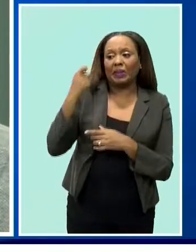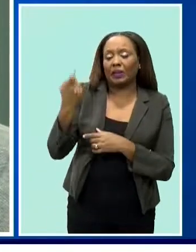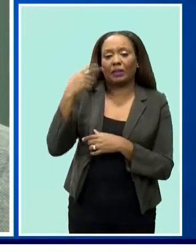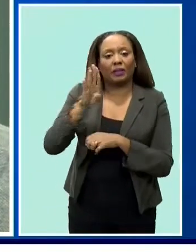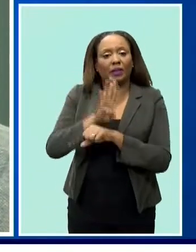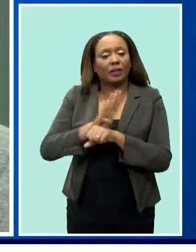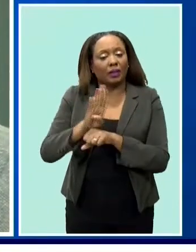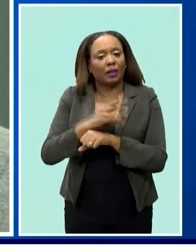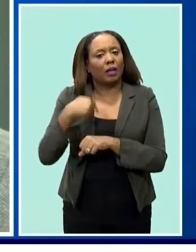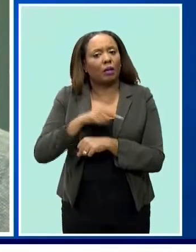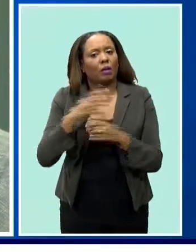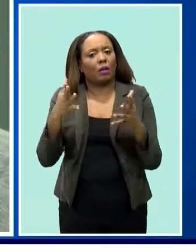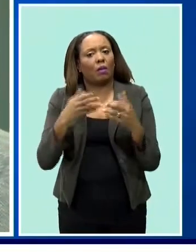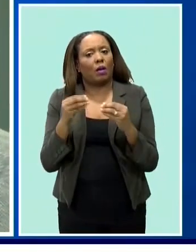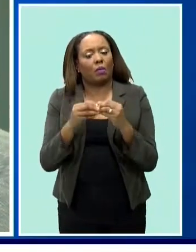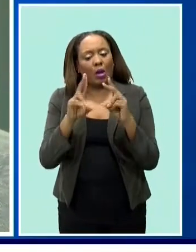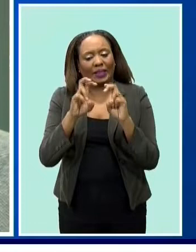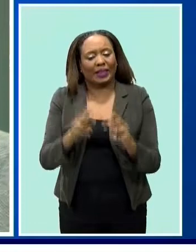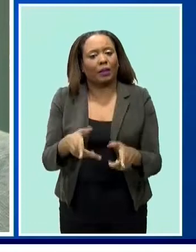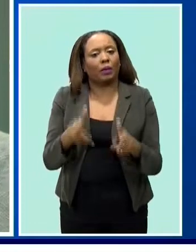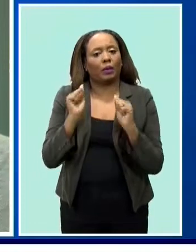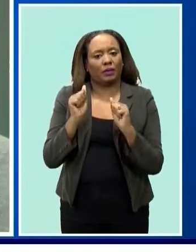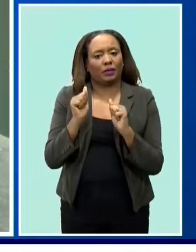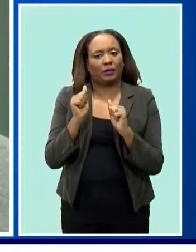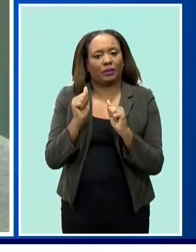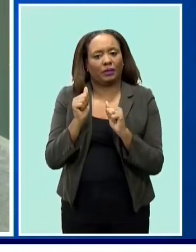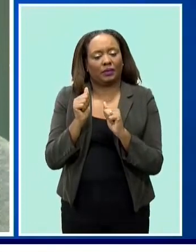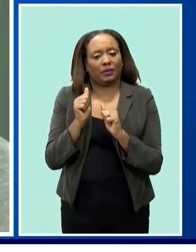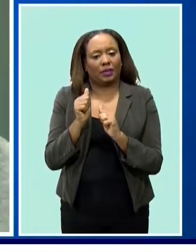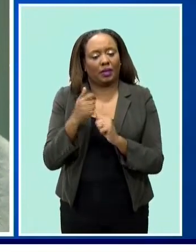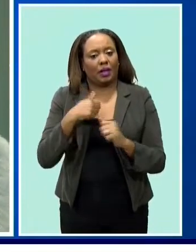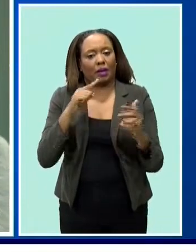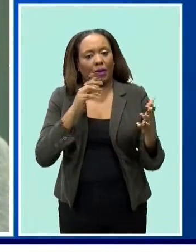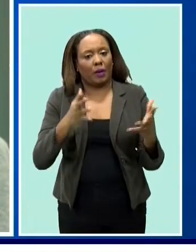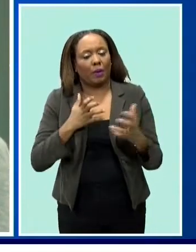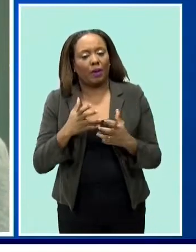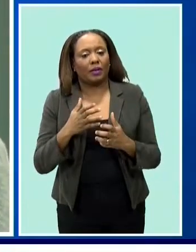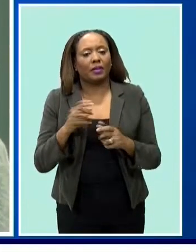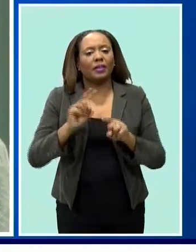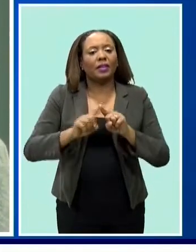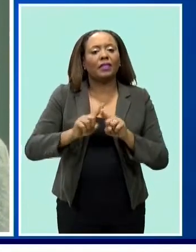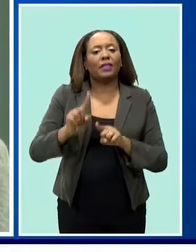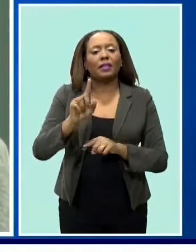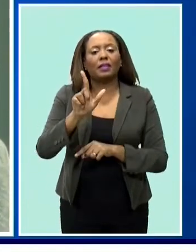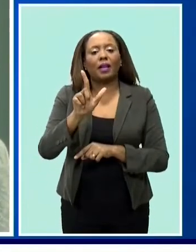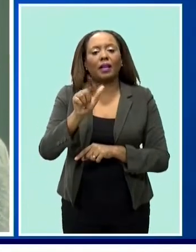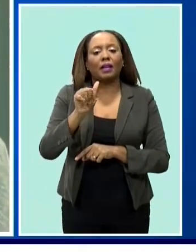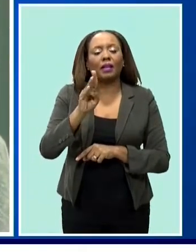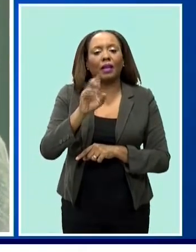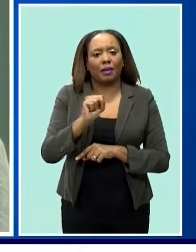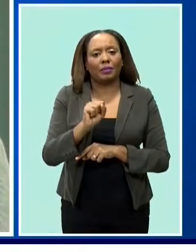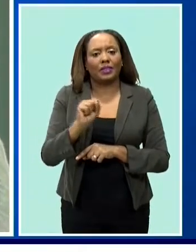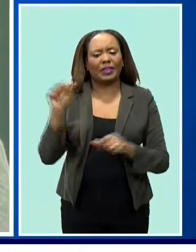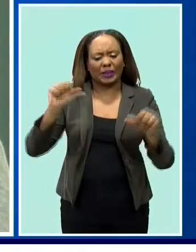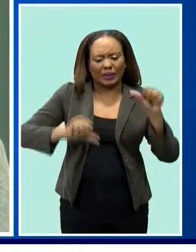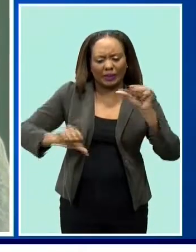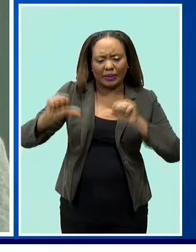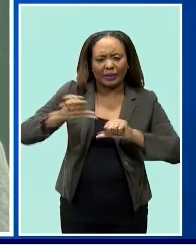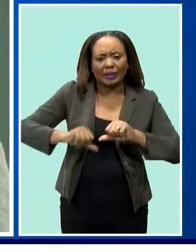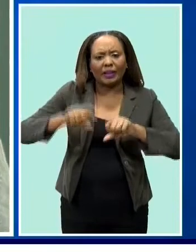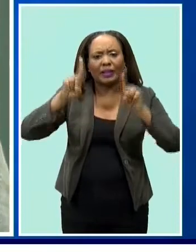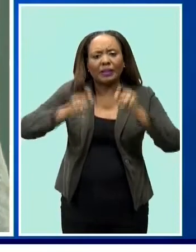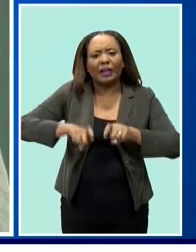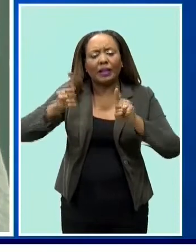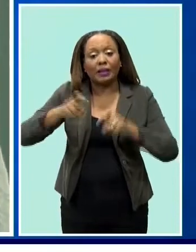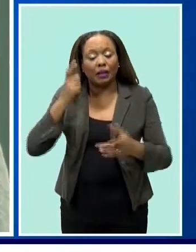Barbados, is for more rapid diagnostic testing. If I was going to really encourage the laboratory to get into rapid diagnostic testing, and what that is for